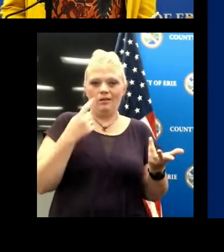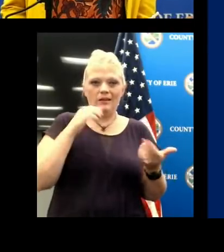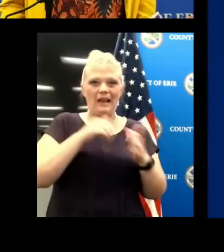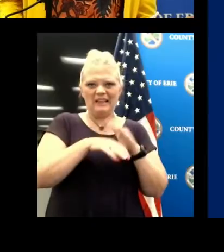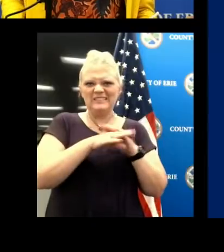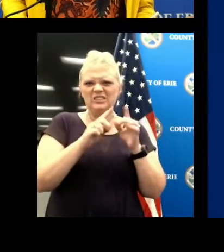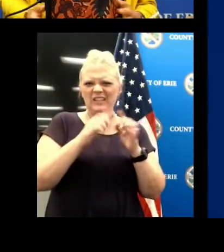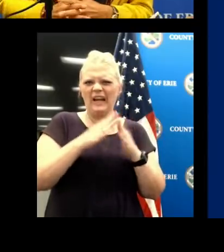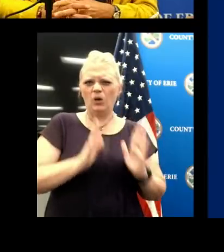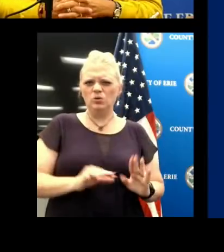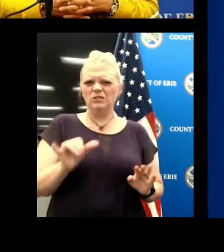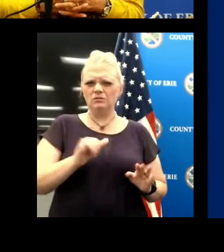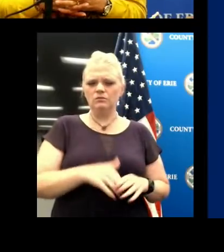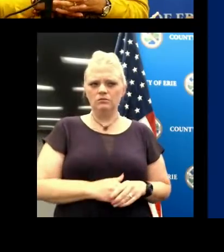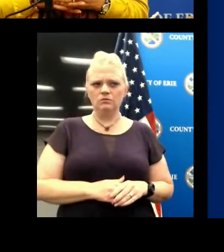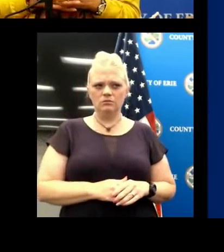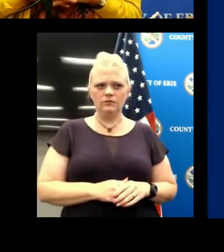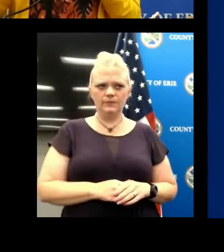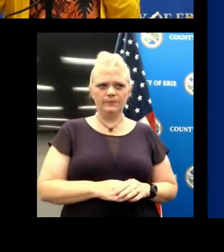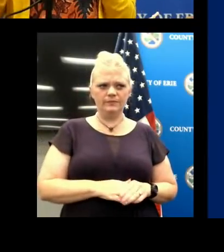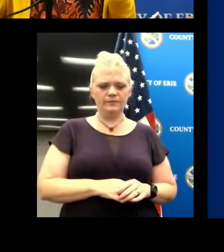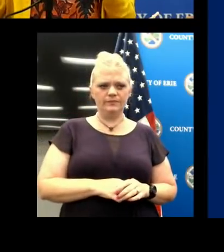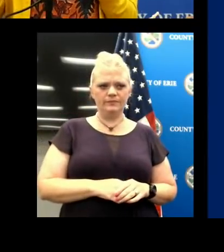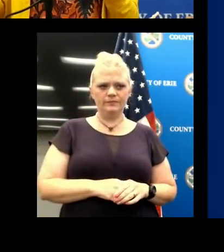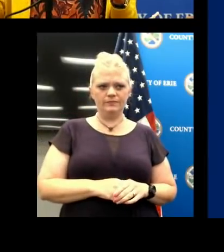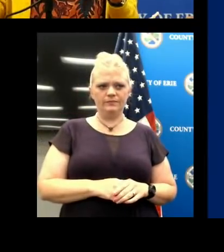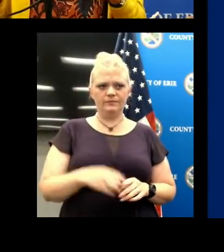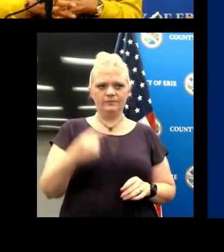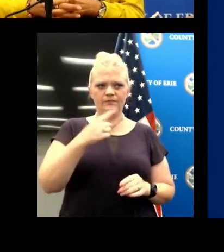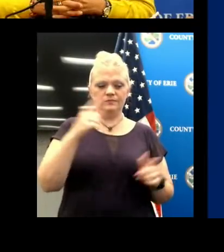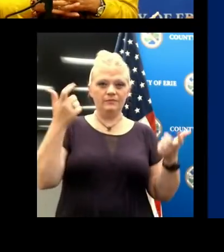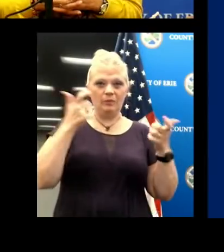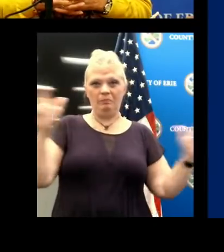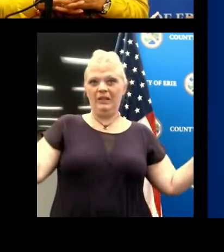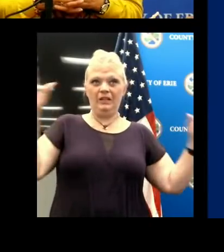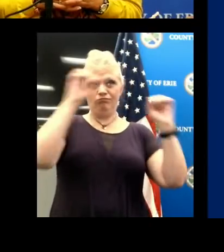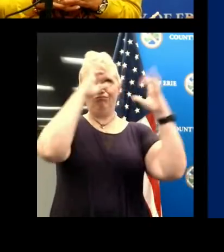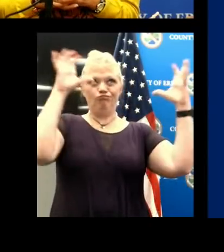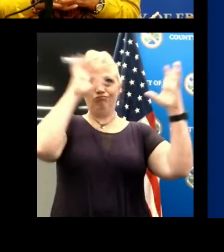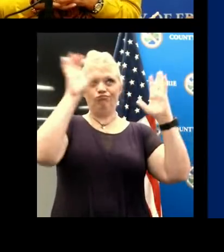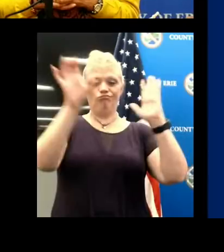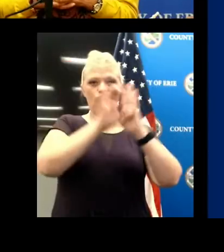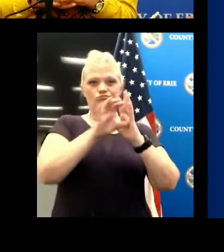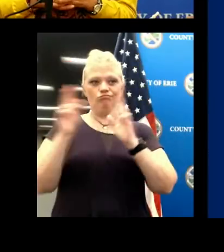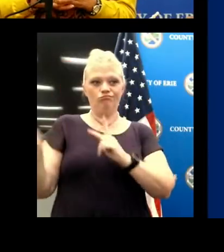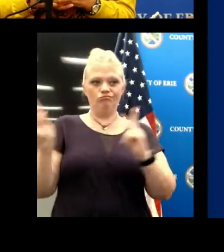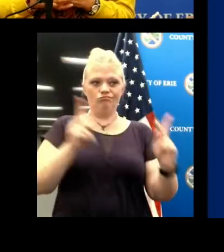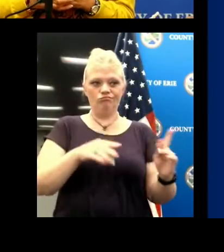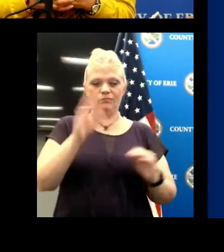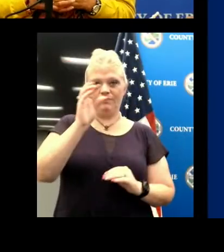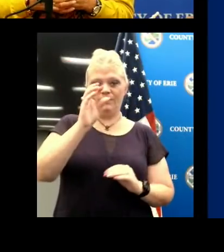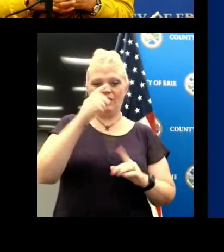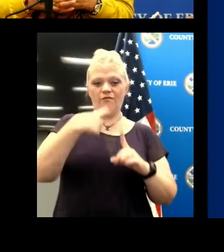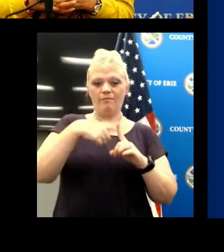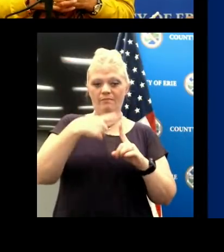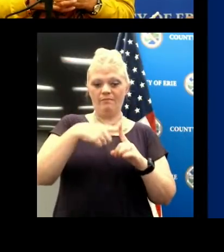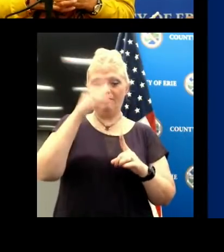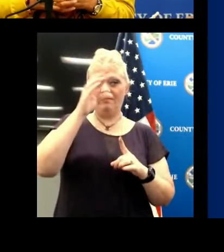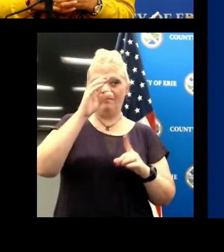housing. And so this is giving us the big picture of the proportion of positive tests